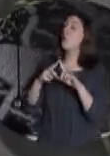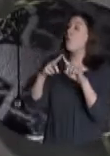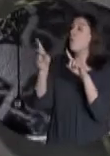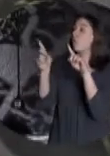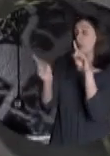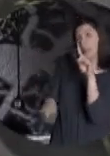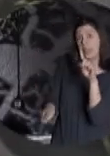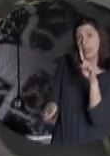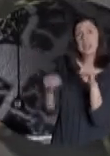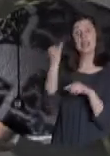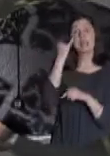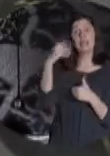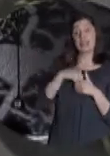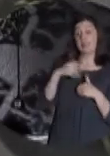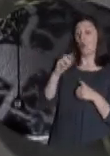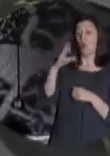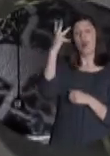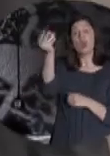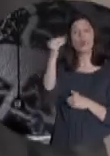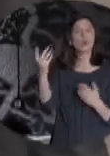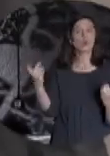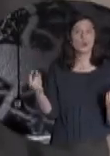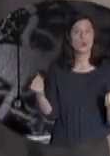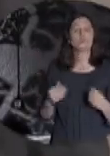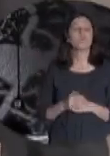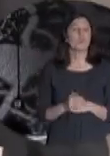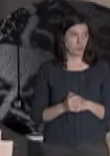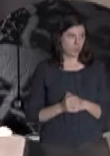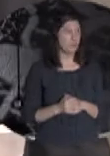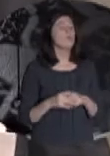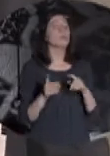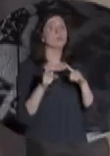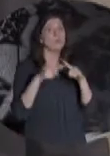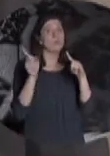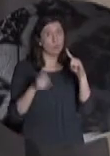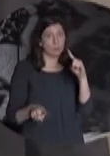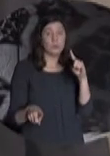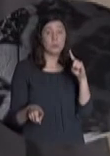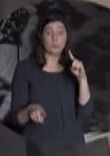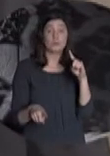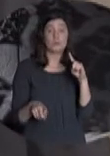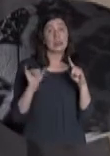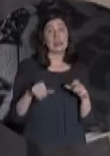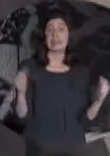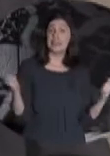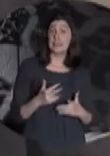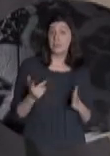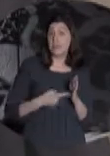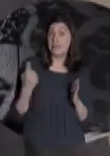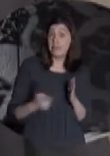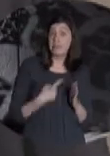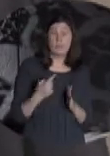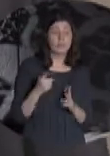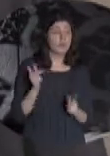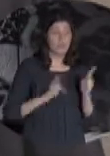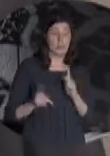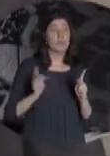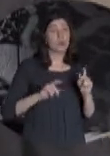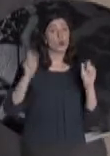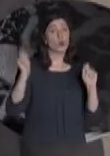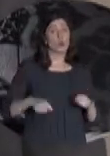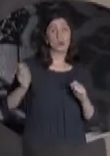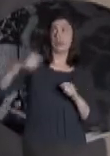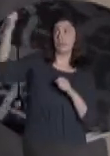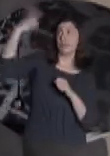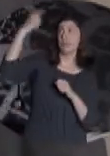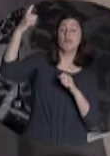do to be prepared, whether we're indoor or outdoor? Sure, absolutely. So lightning is a scary thing. People do get struck by